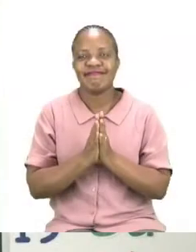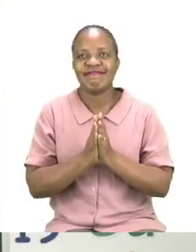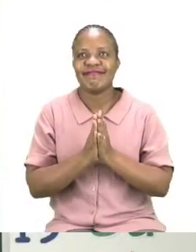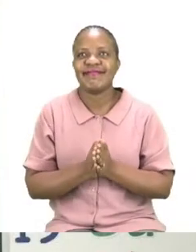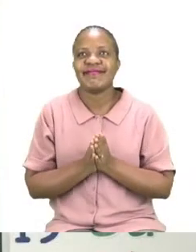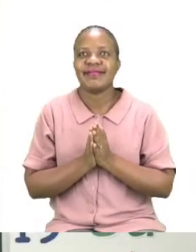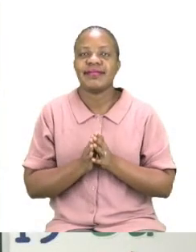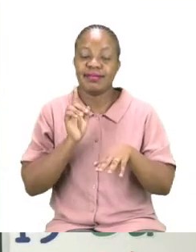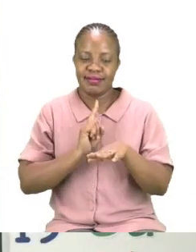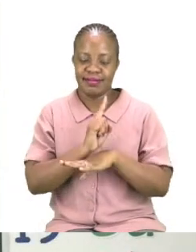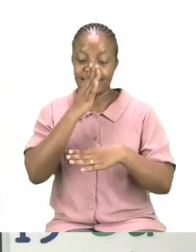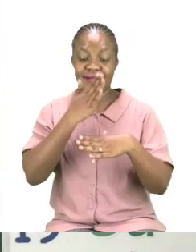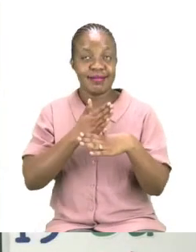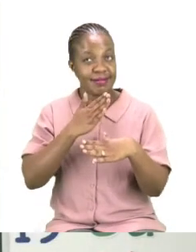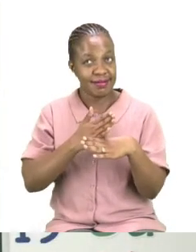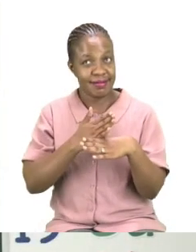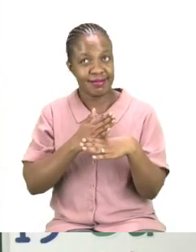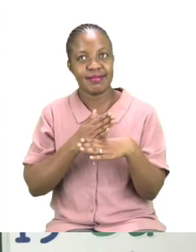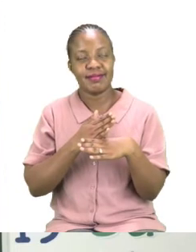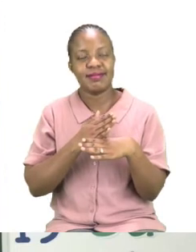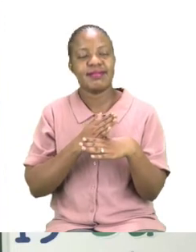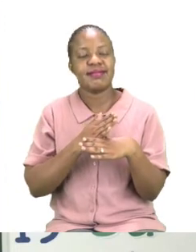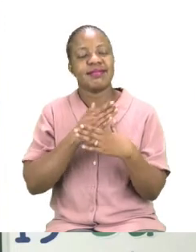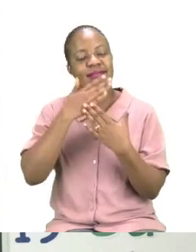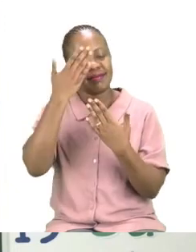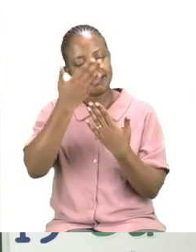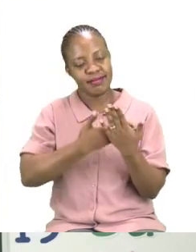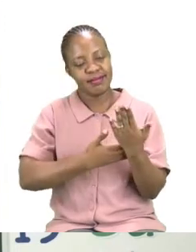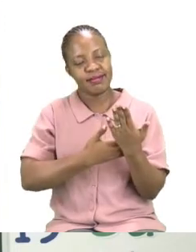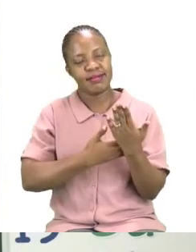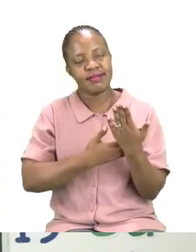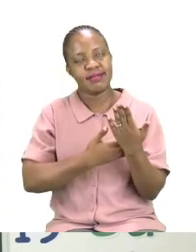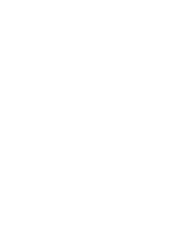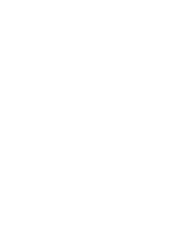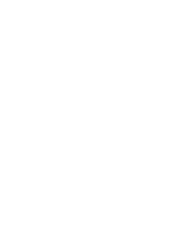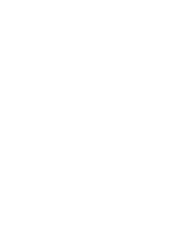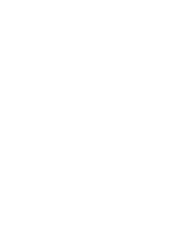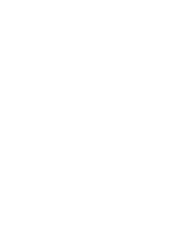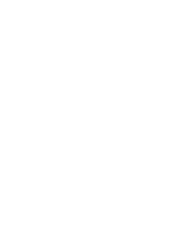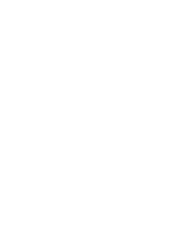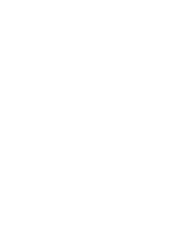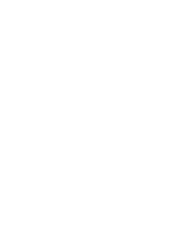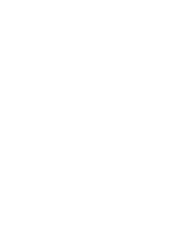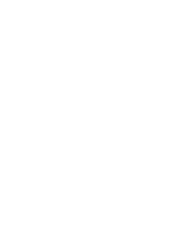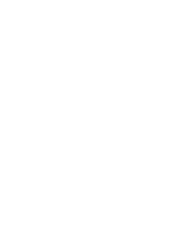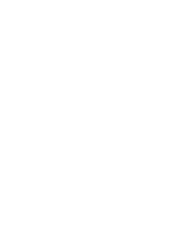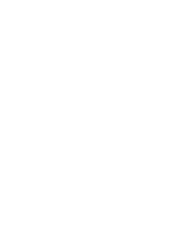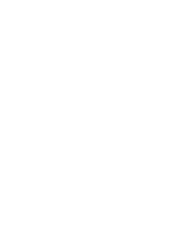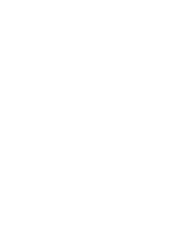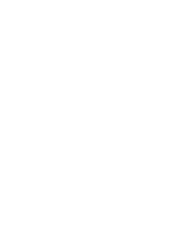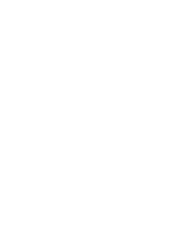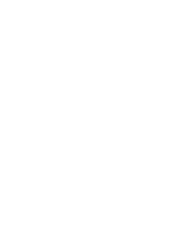For our first exercise, boys and girls, let us turn to page 24. On